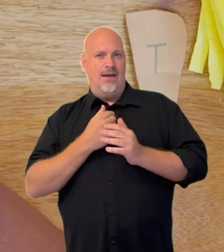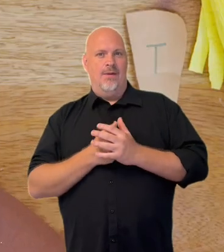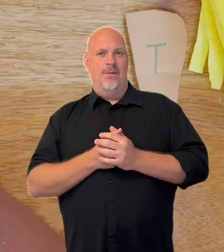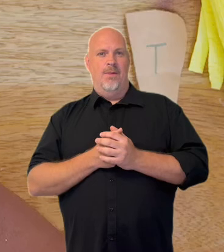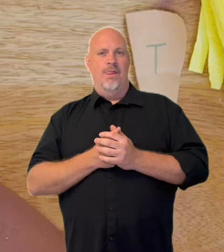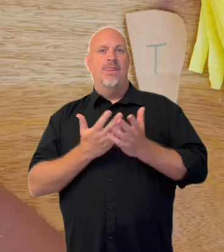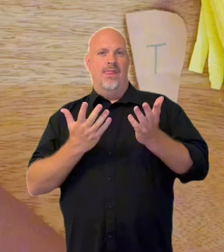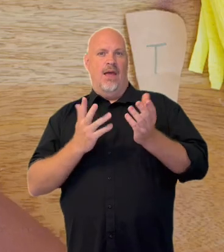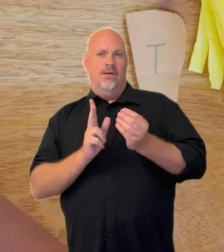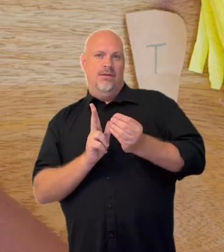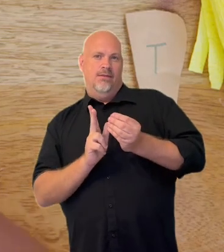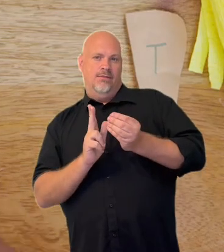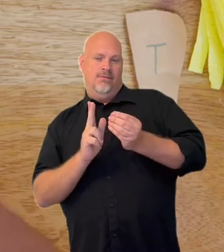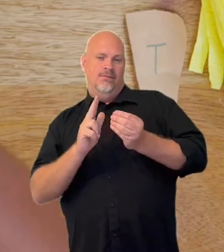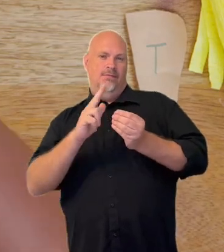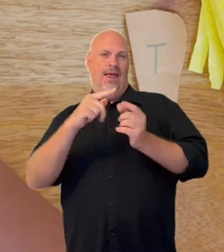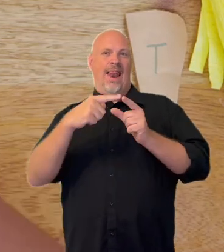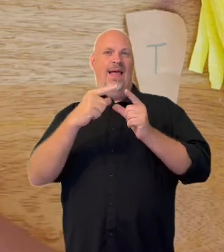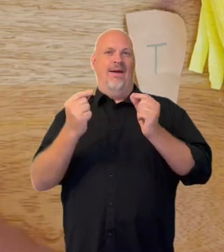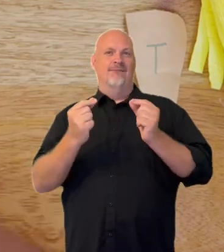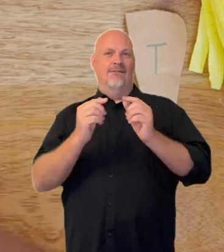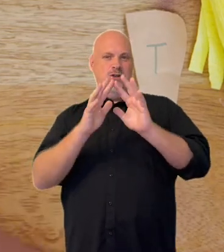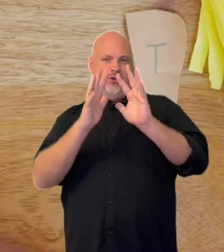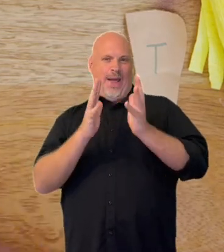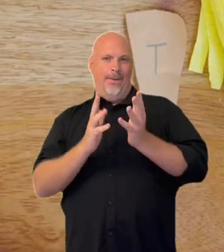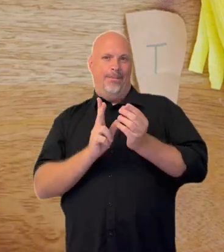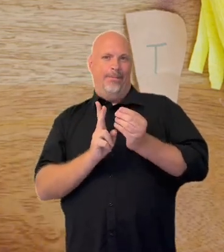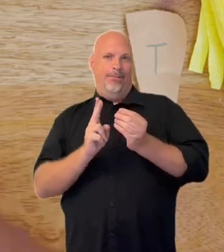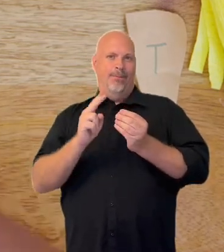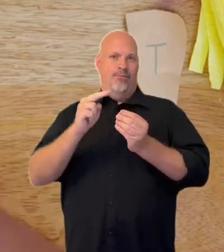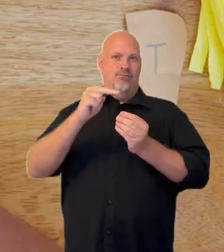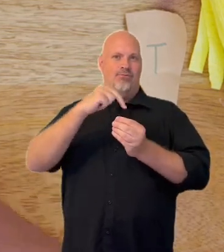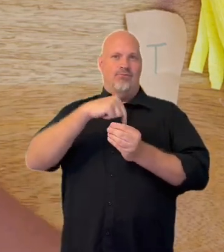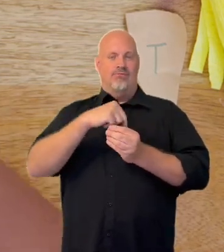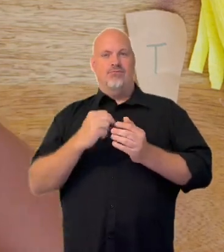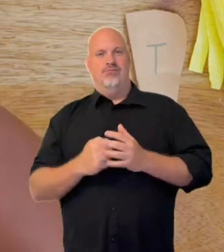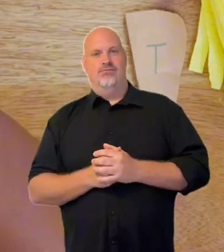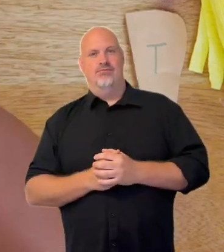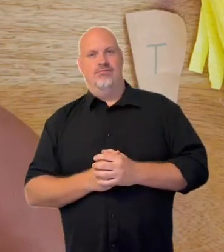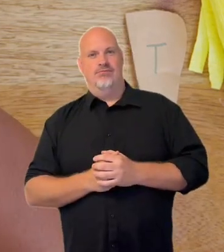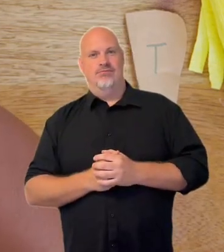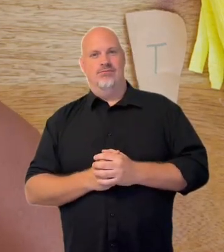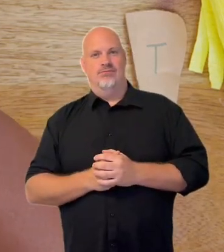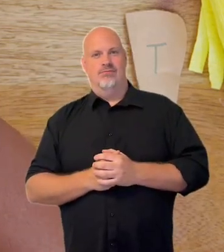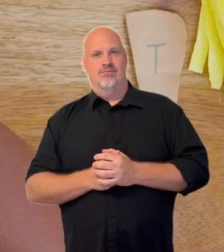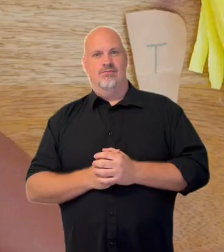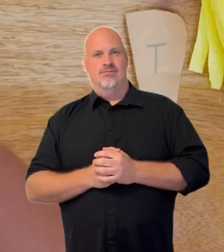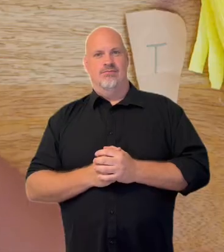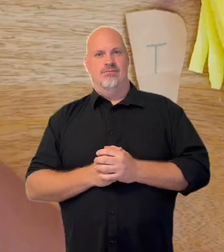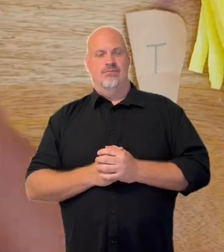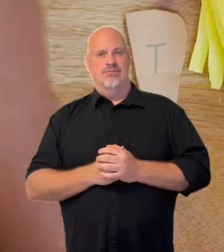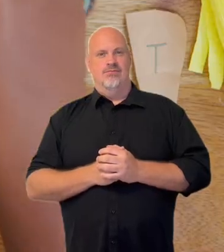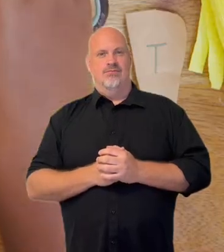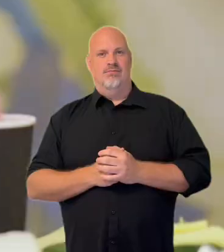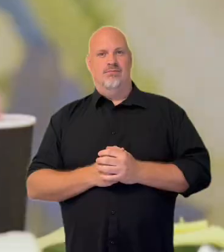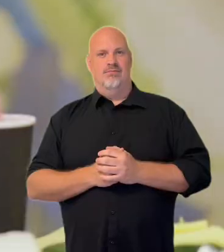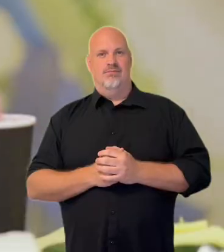shape. And then when you have your fully formed leaf, what you can then do